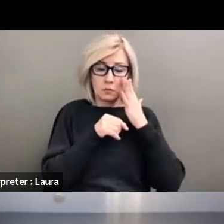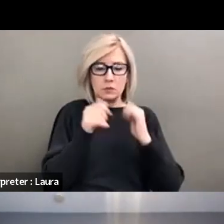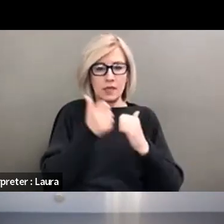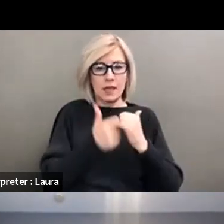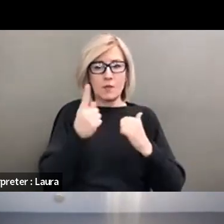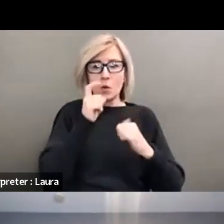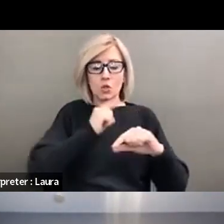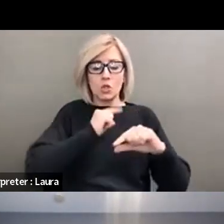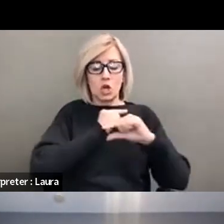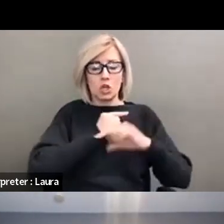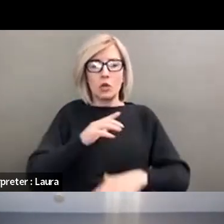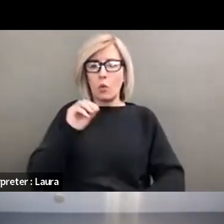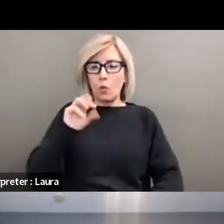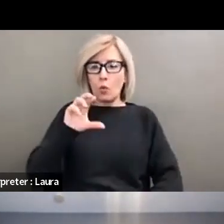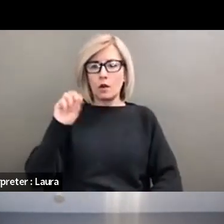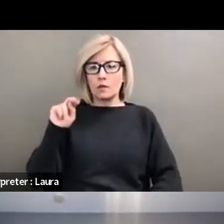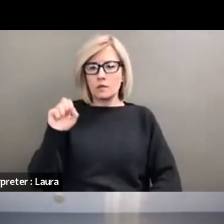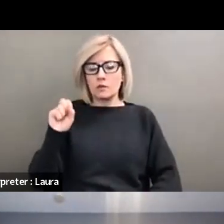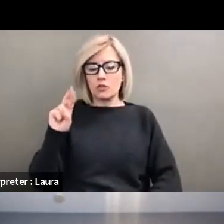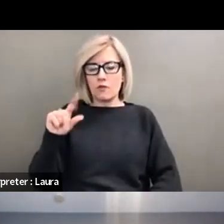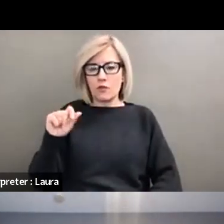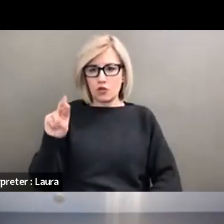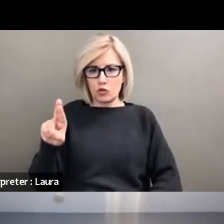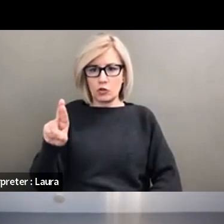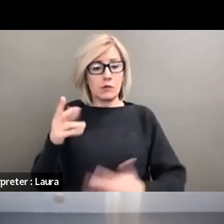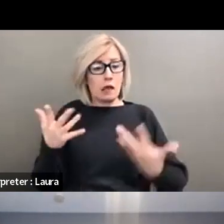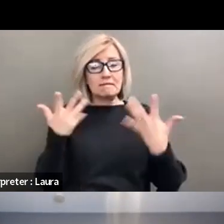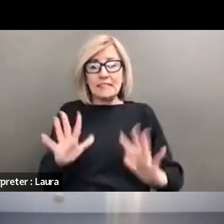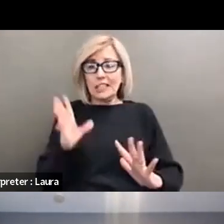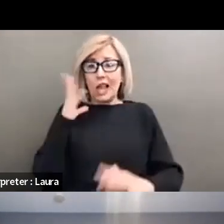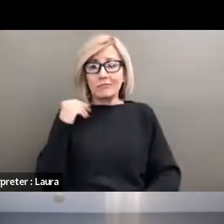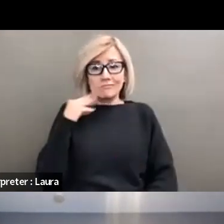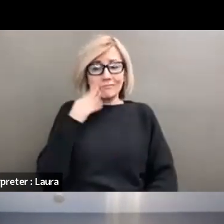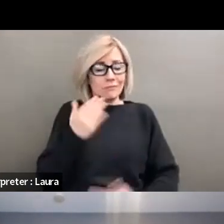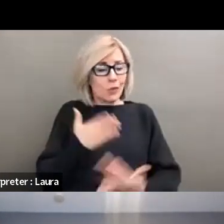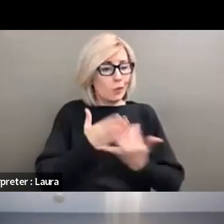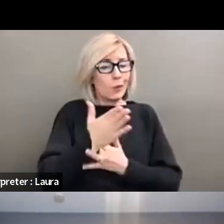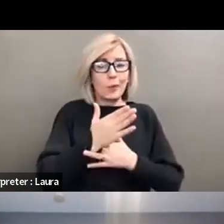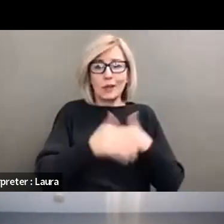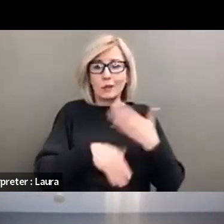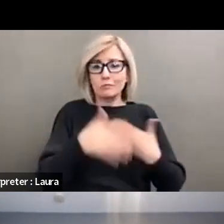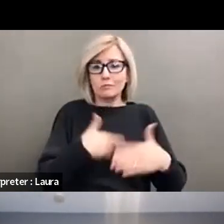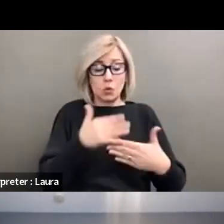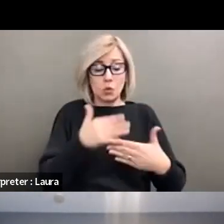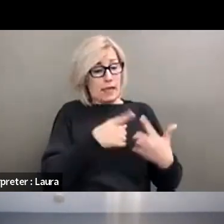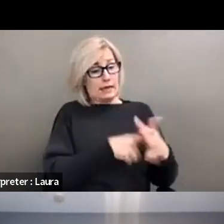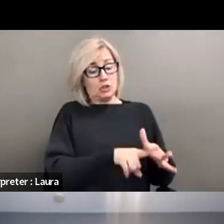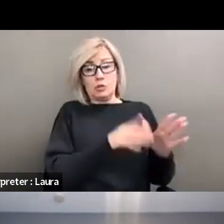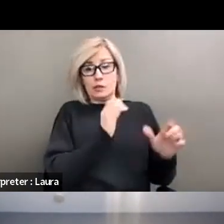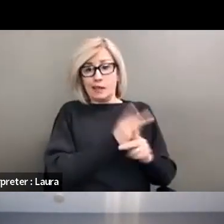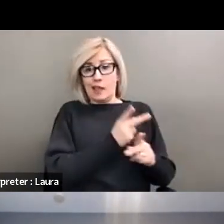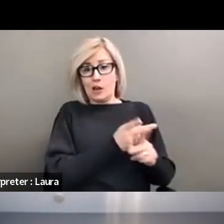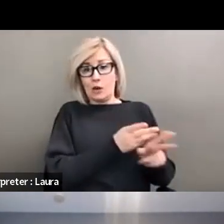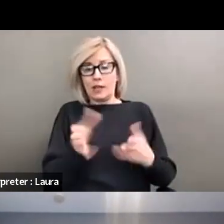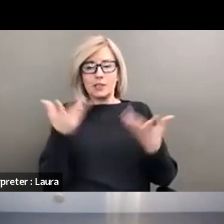that's a guardian or conservator now at this point has gone through that process. So that initial care plan is built,